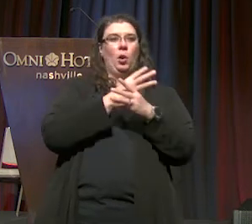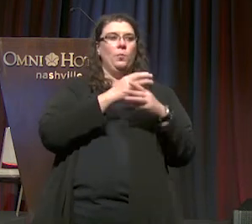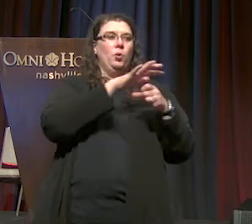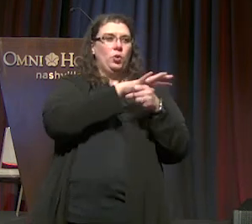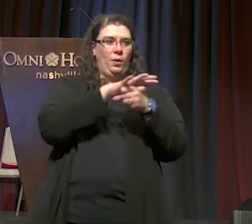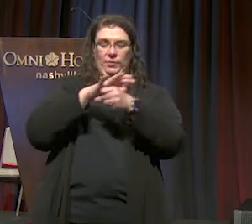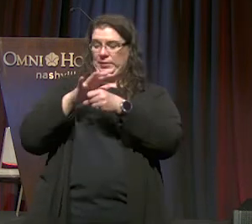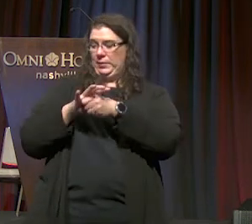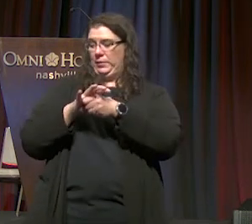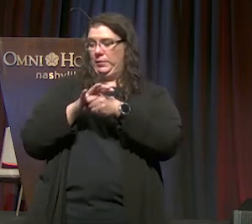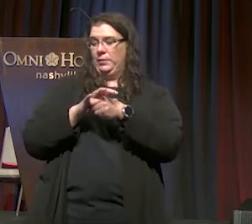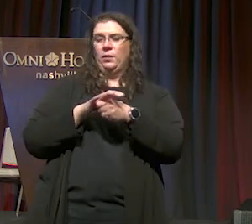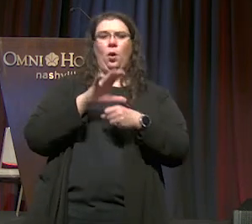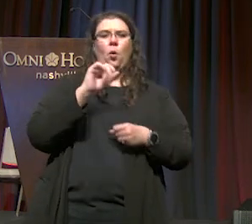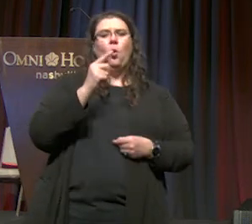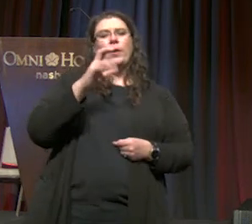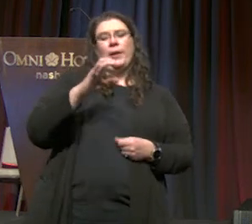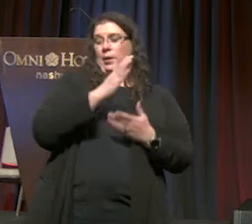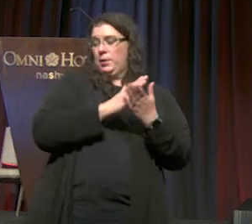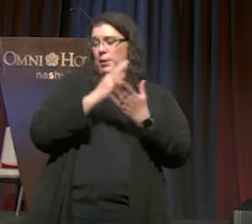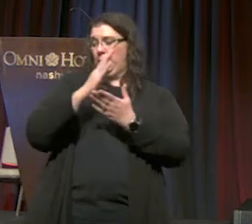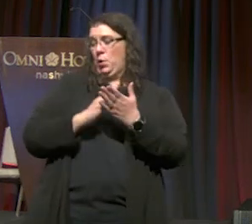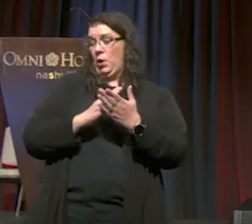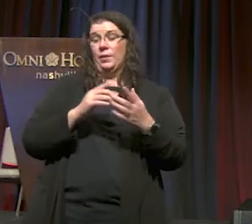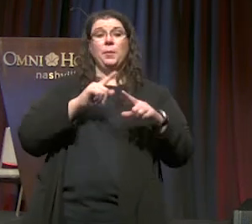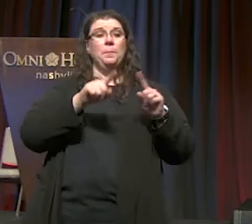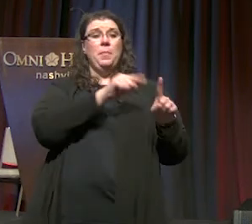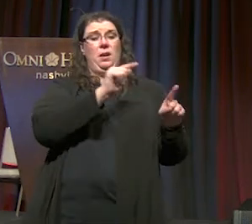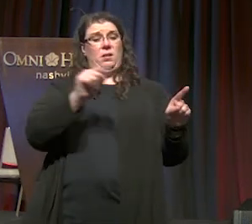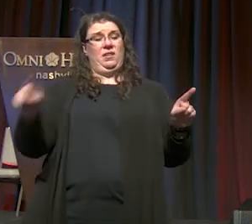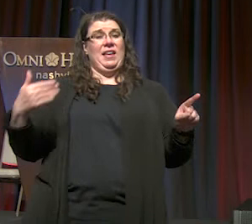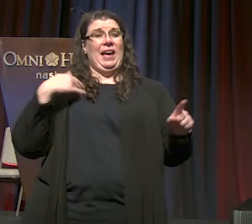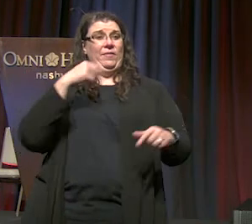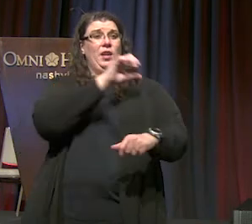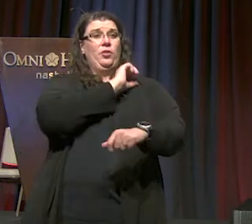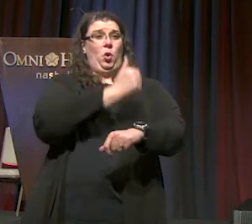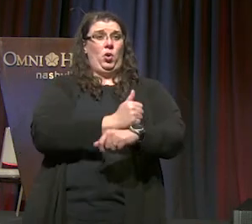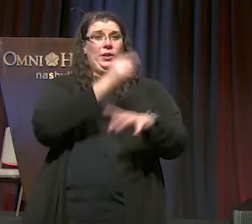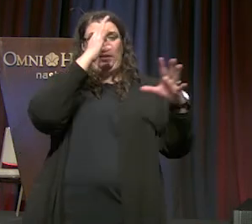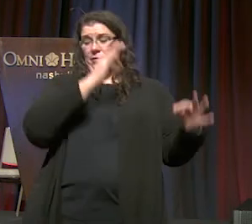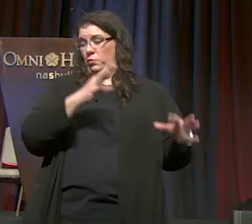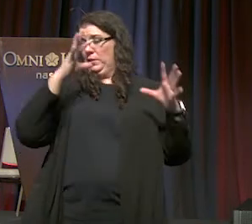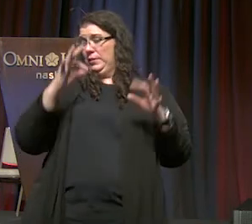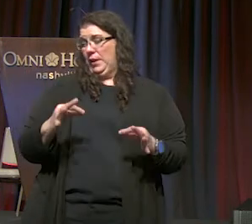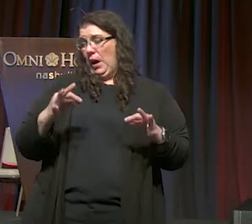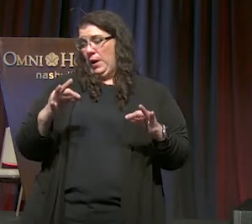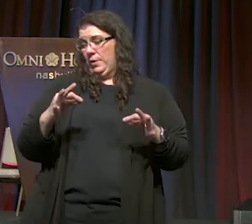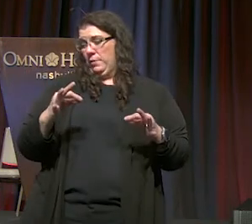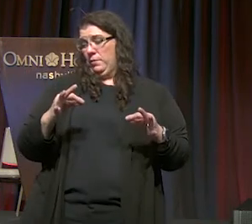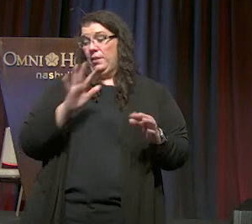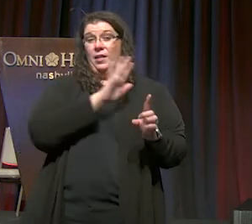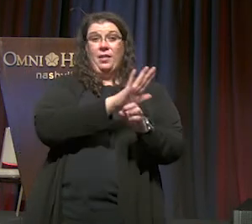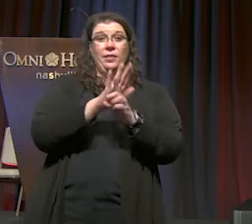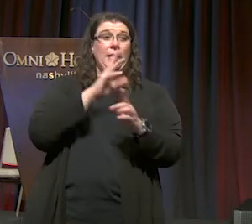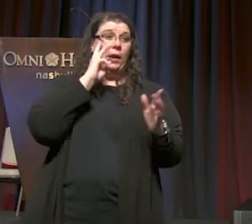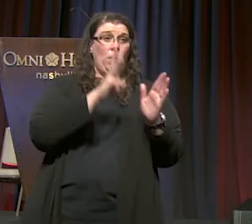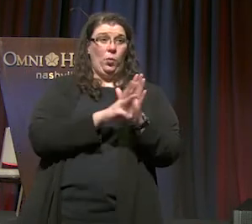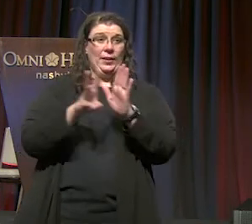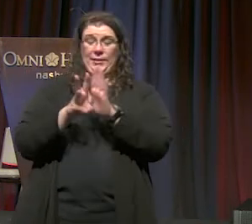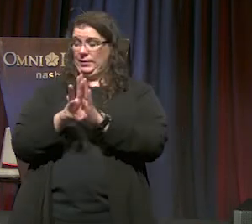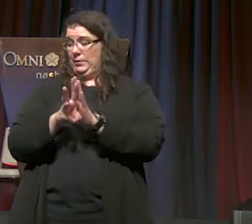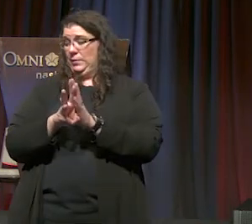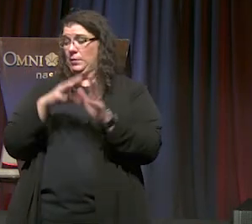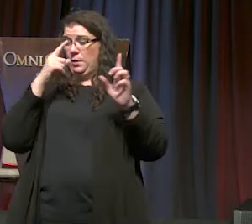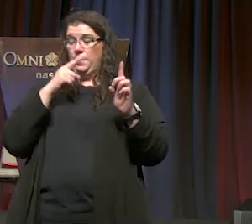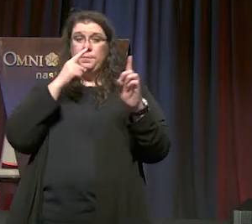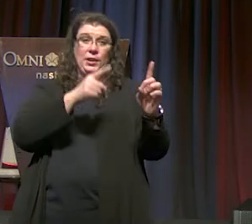organic parts, but have the authority to decide their witness, mission,